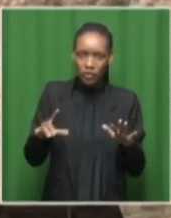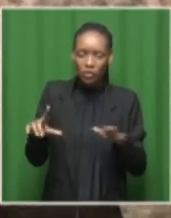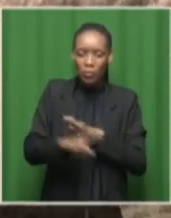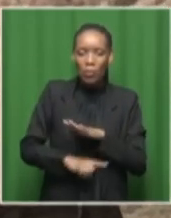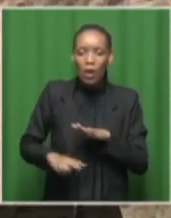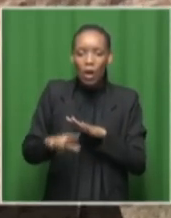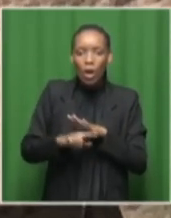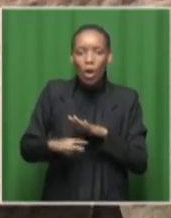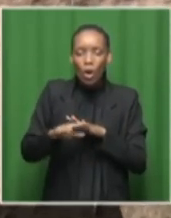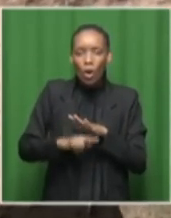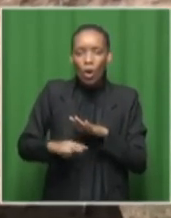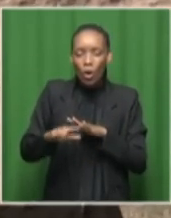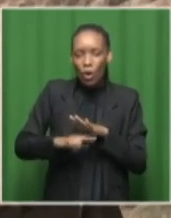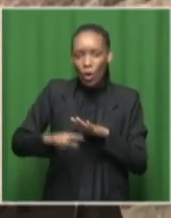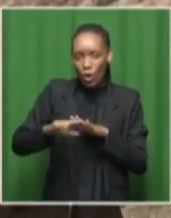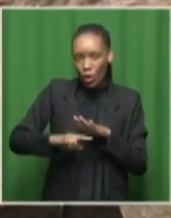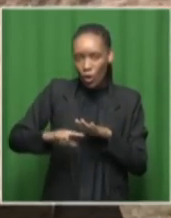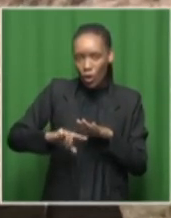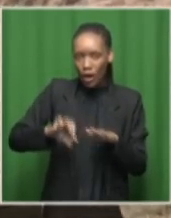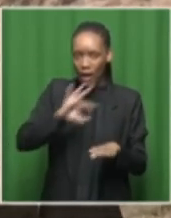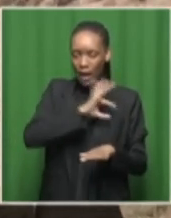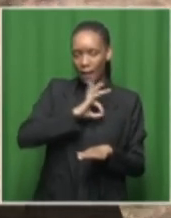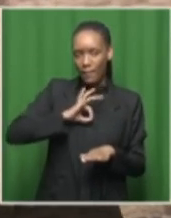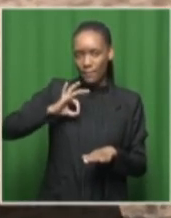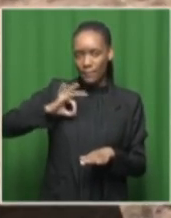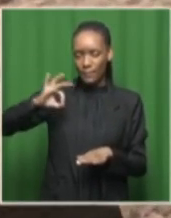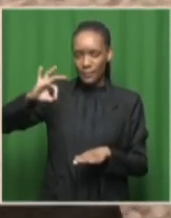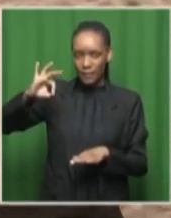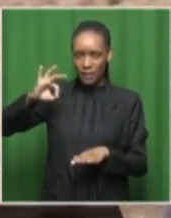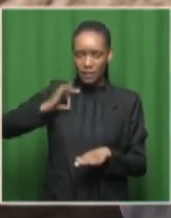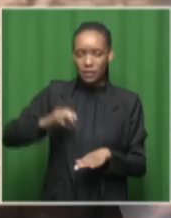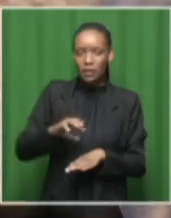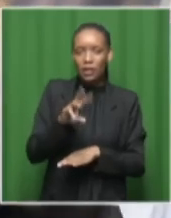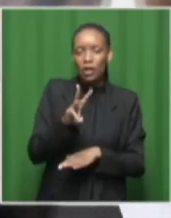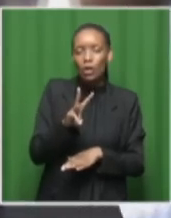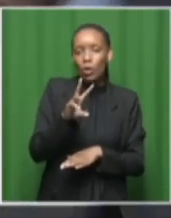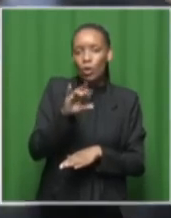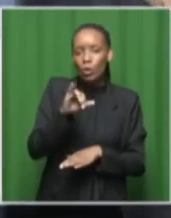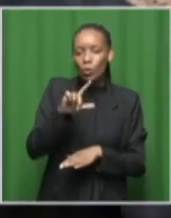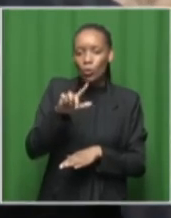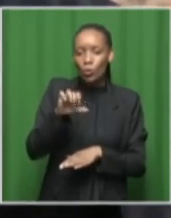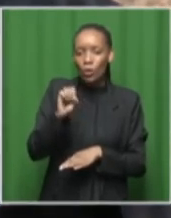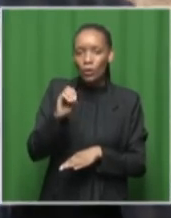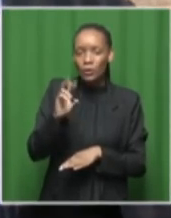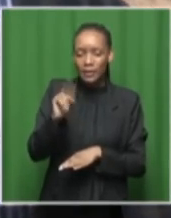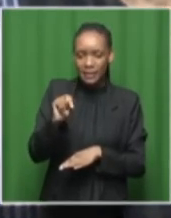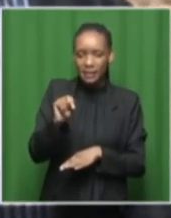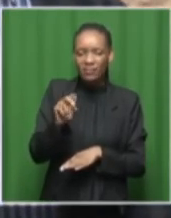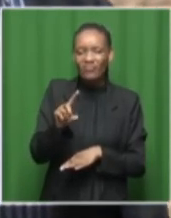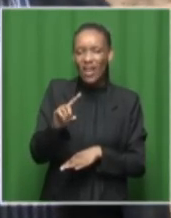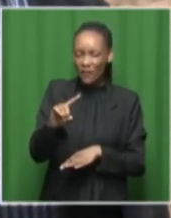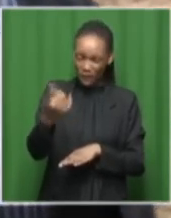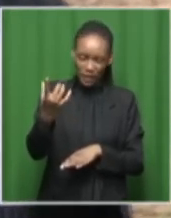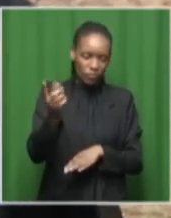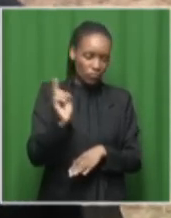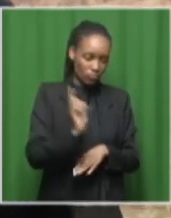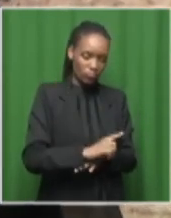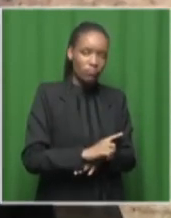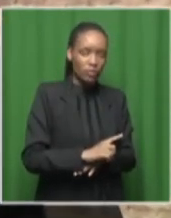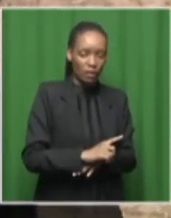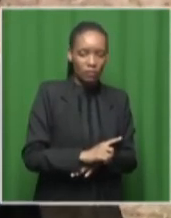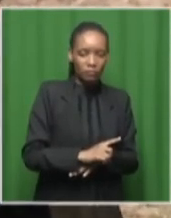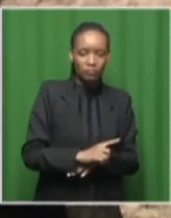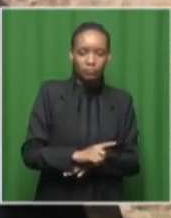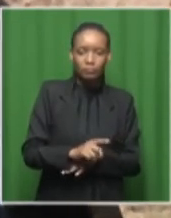of Ulundi, Wilson Ntshangase, who's been one of those who have come here first, leading also